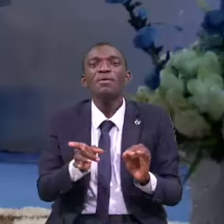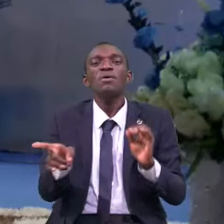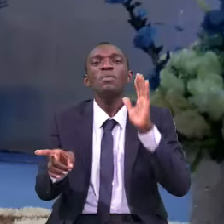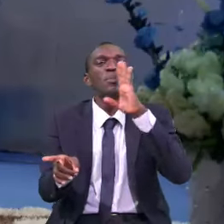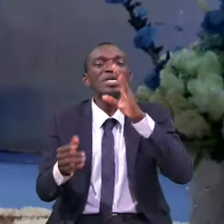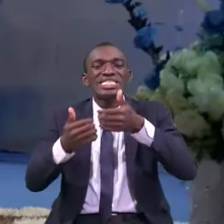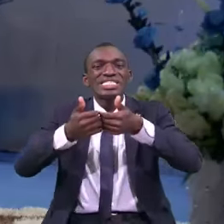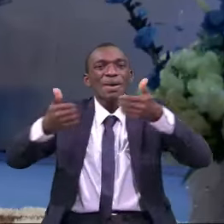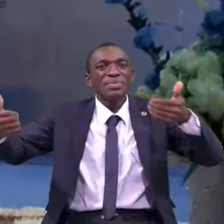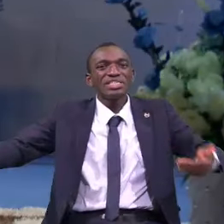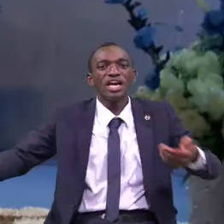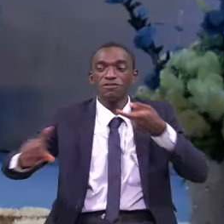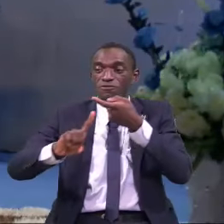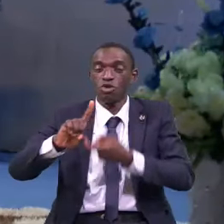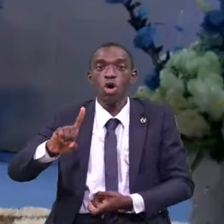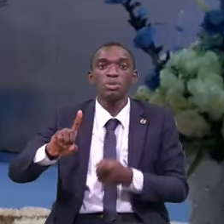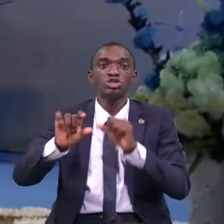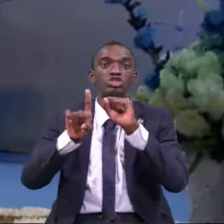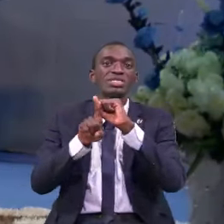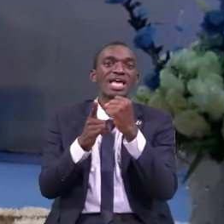society until death.